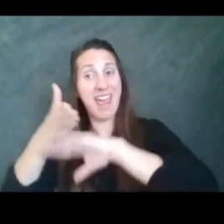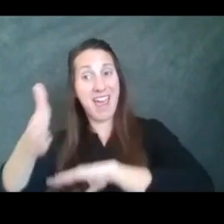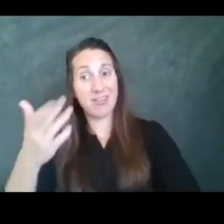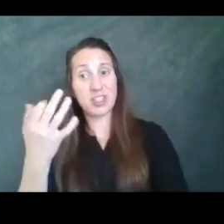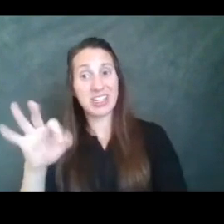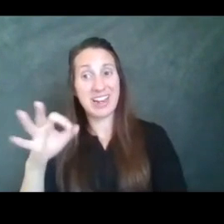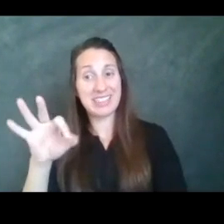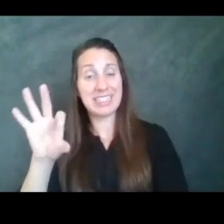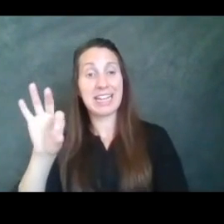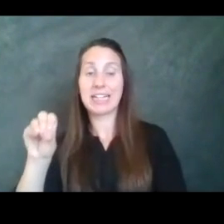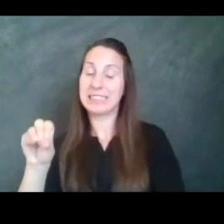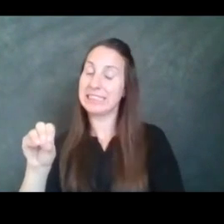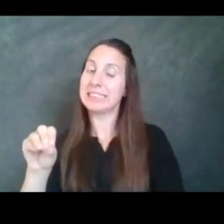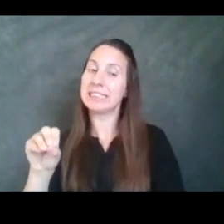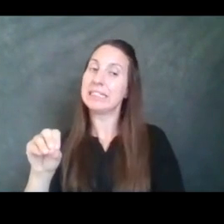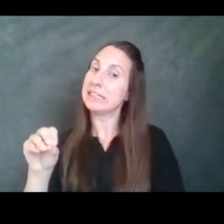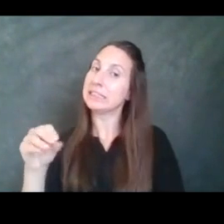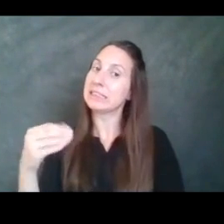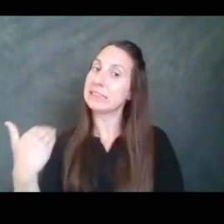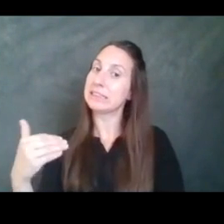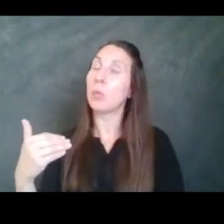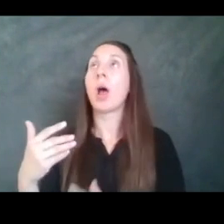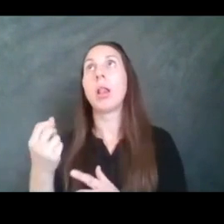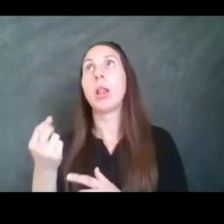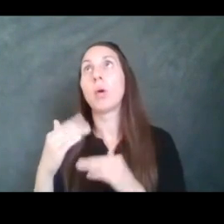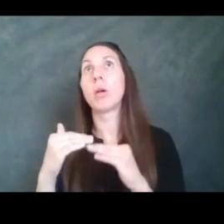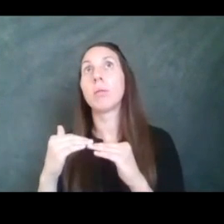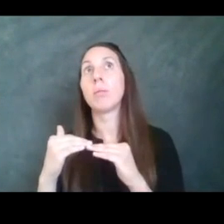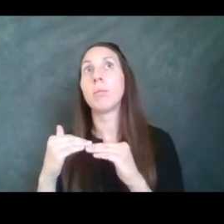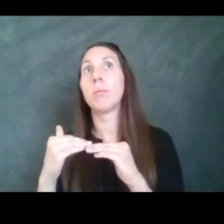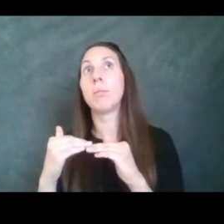actually it's a little bit further than the effective date, an